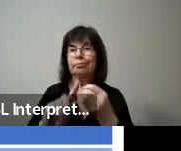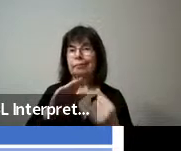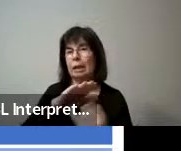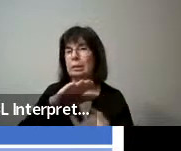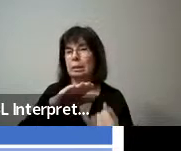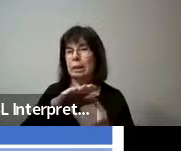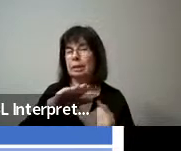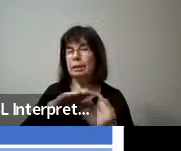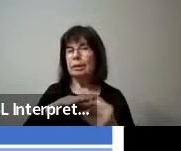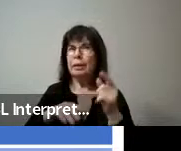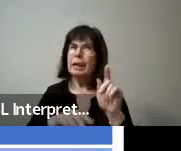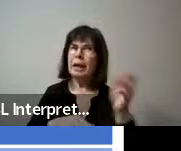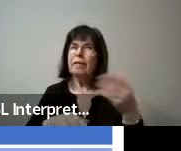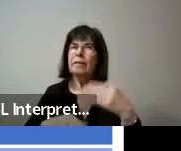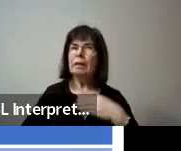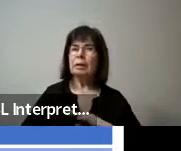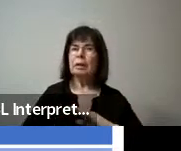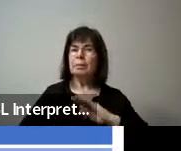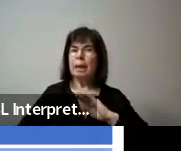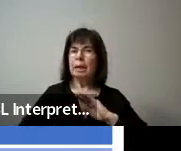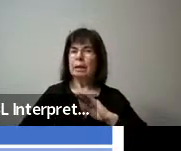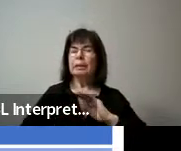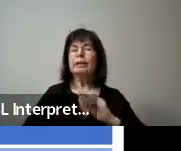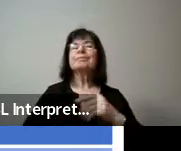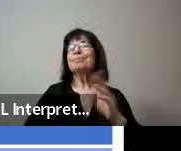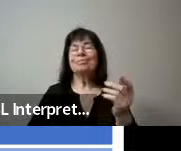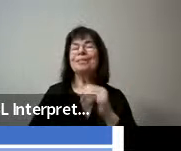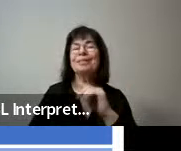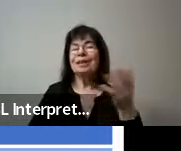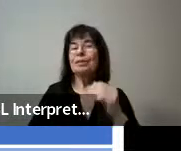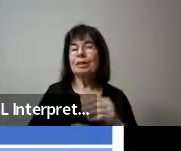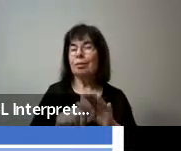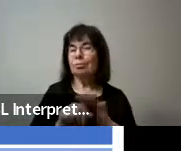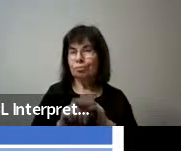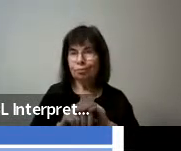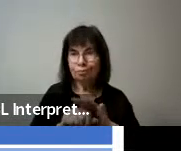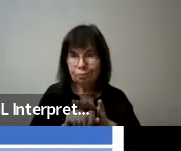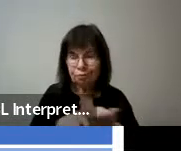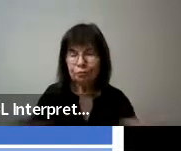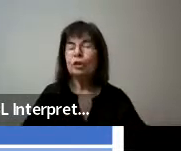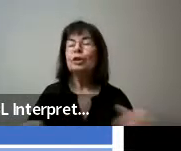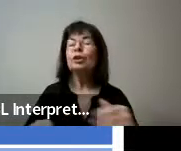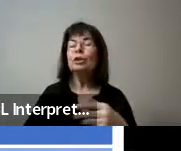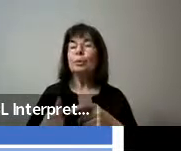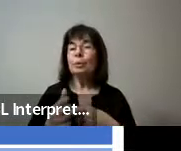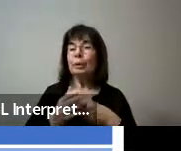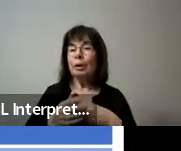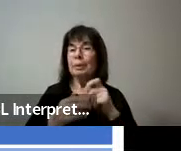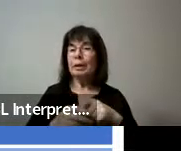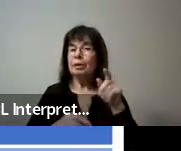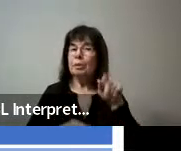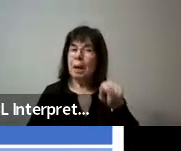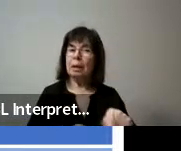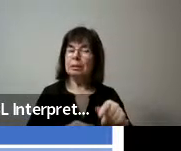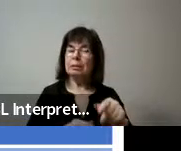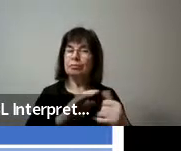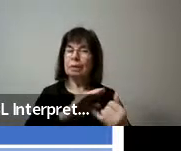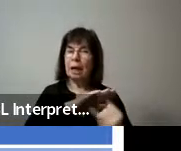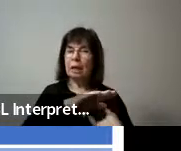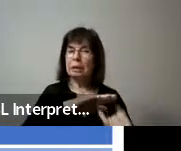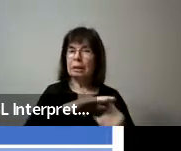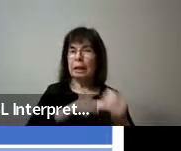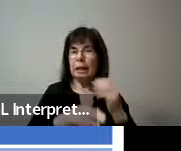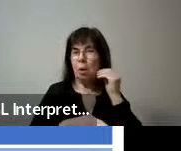a blanket requirement for people to isolate at home. We are going to transition to recommendations only at that point. There won't